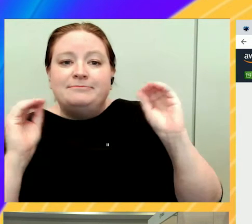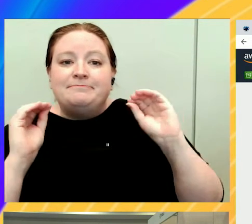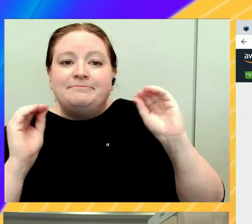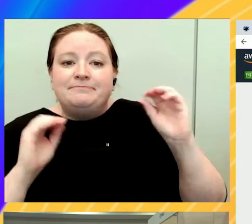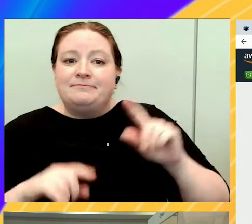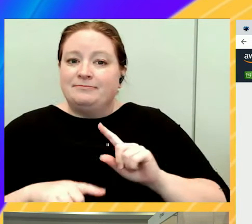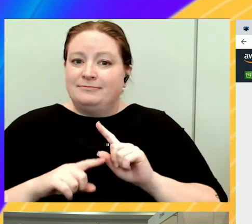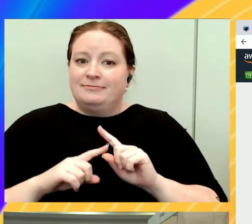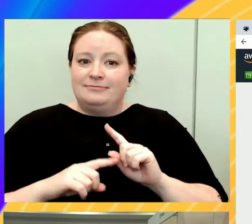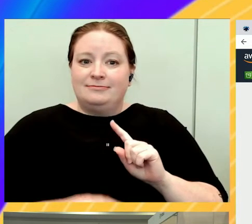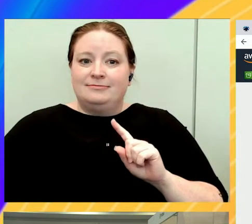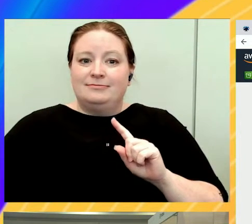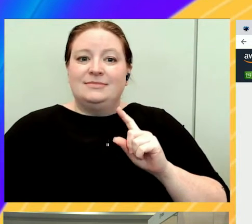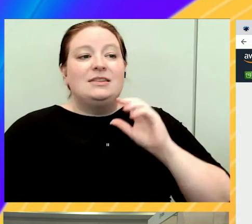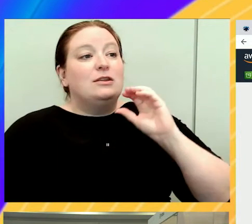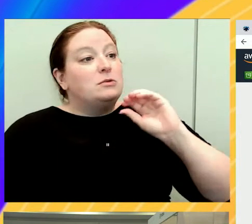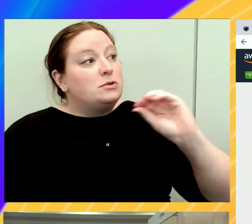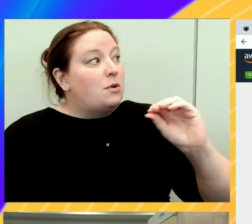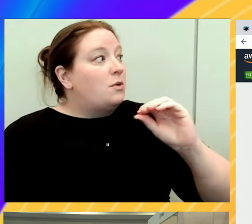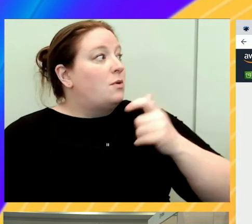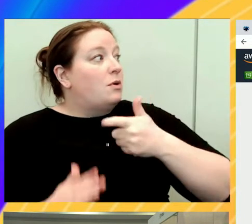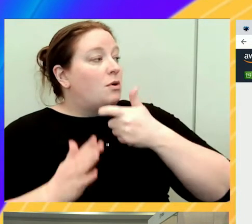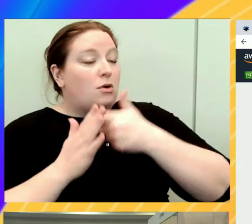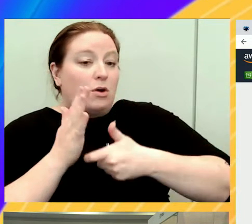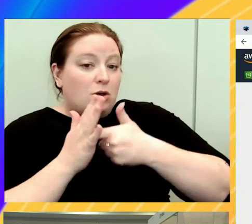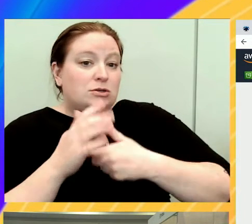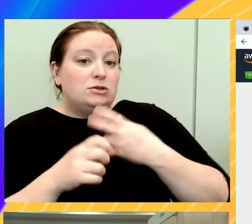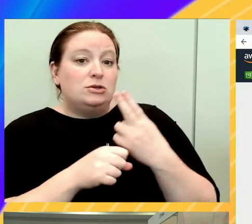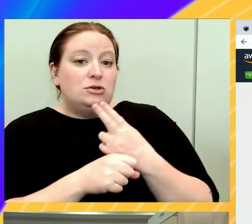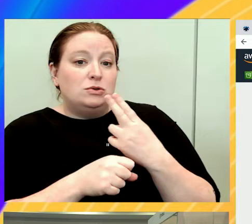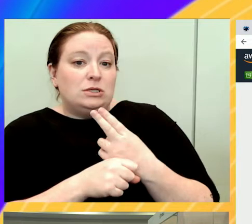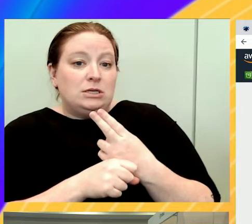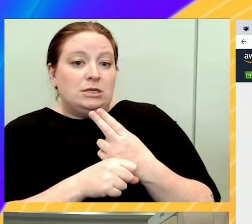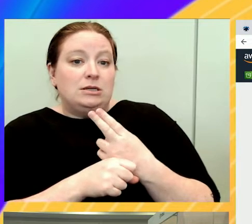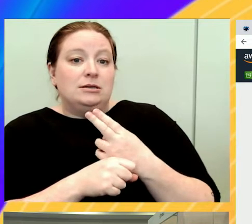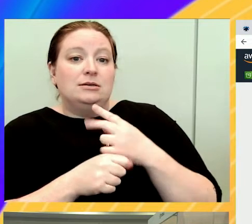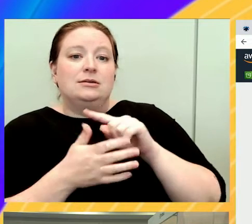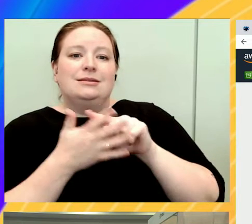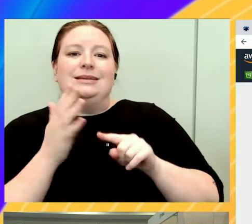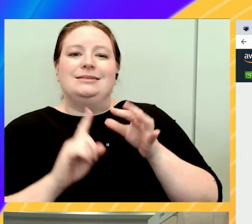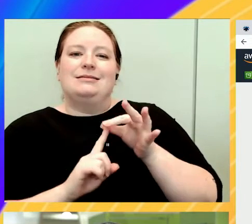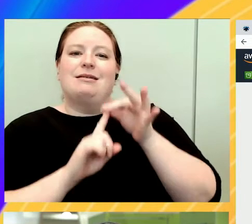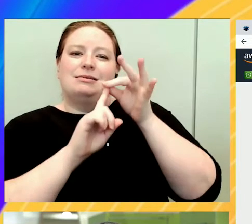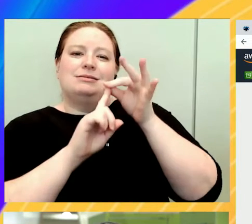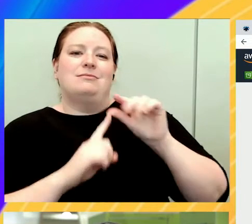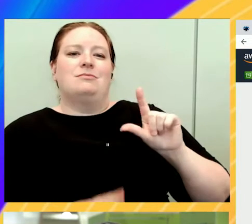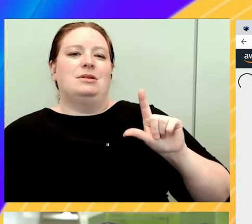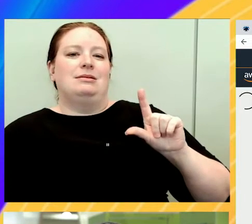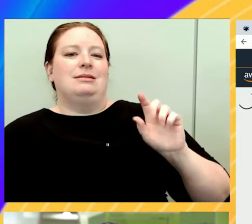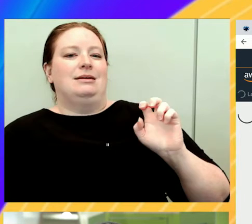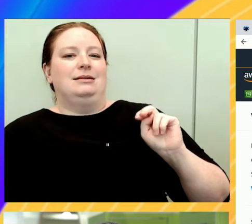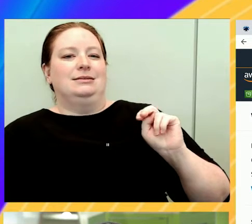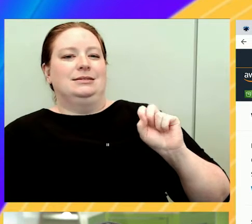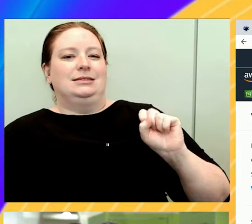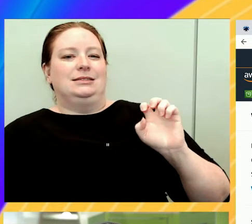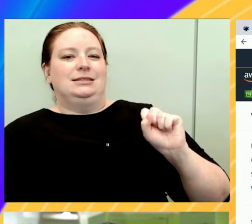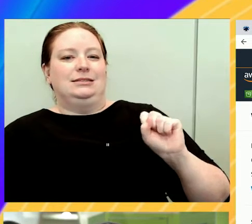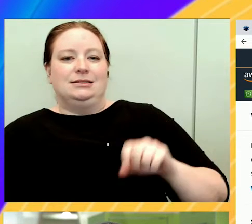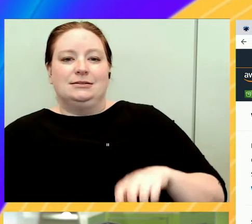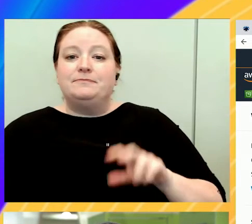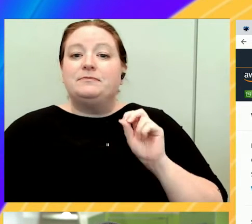there's zero cost for using these custom lenses. So That's correct. So if I'm in my well-architected